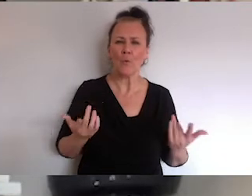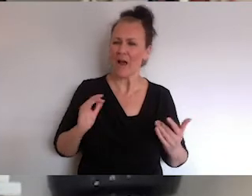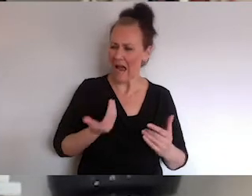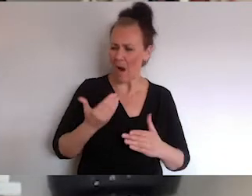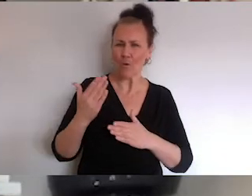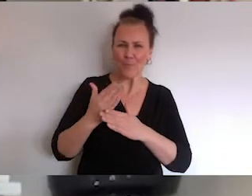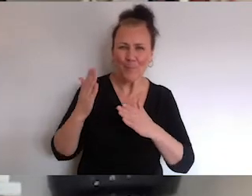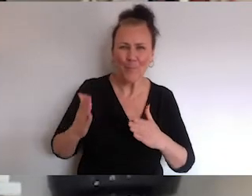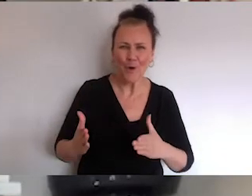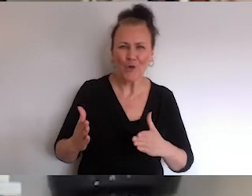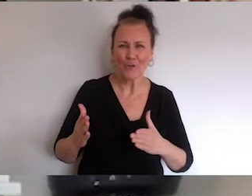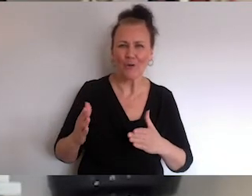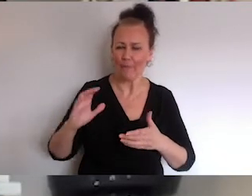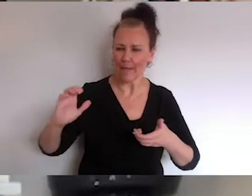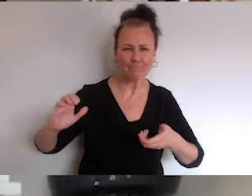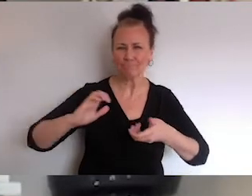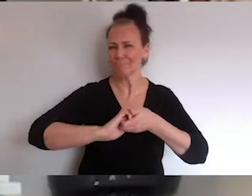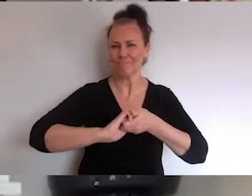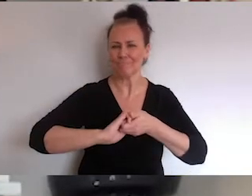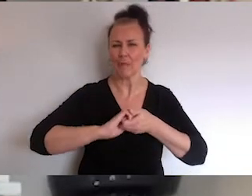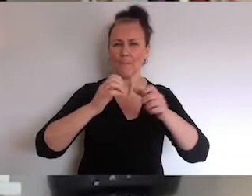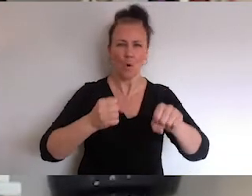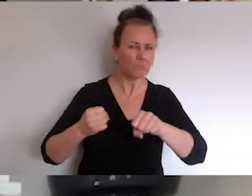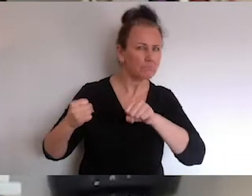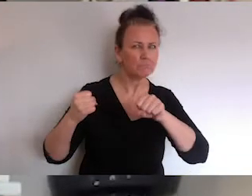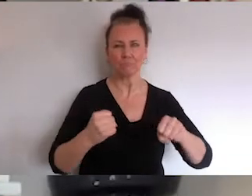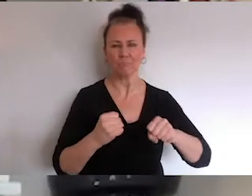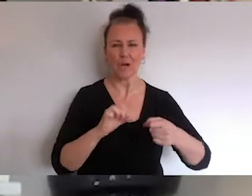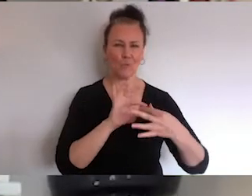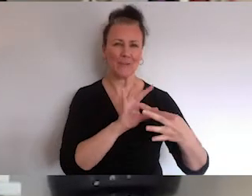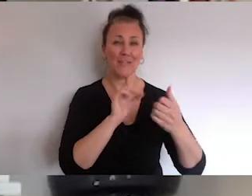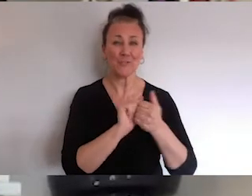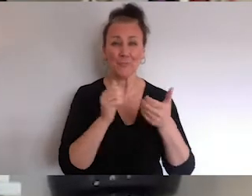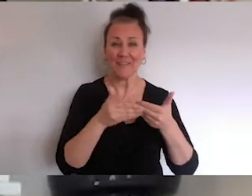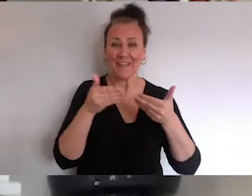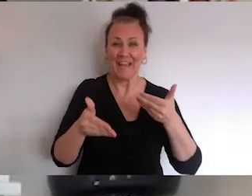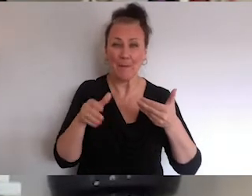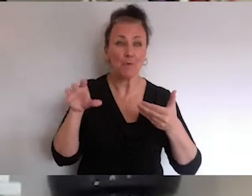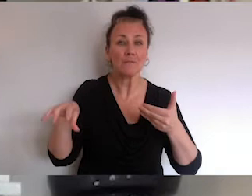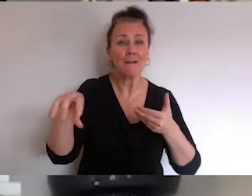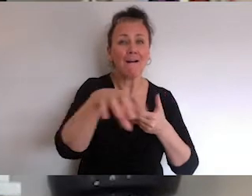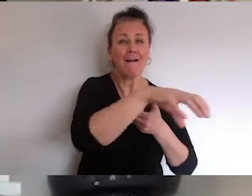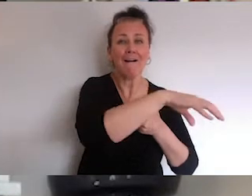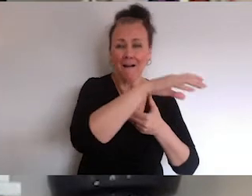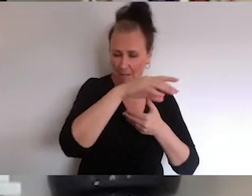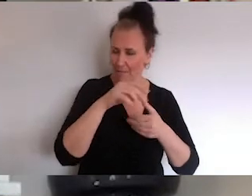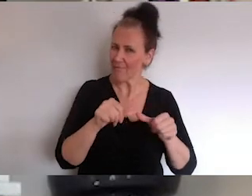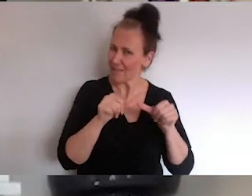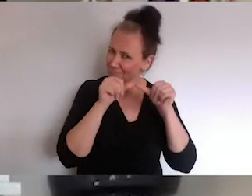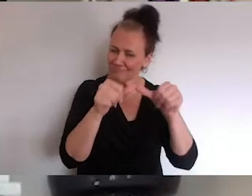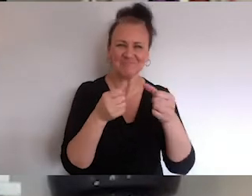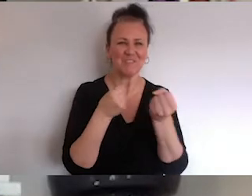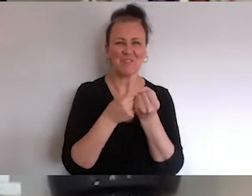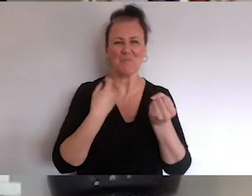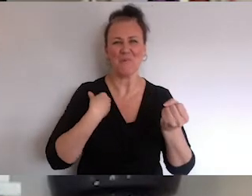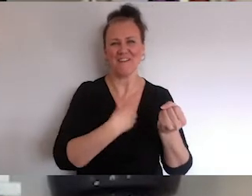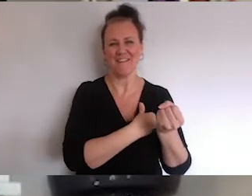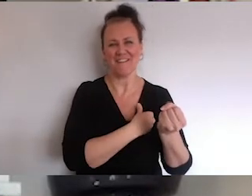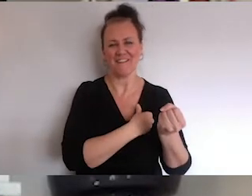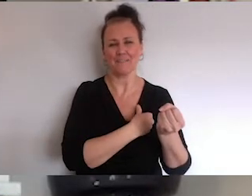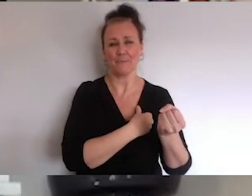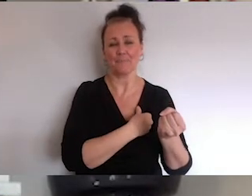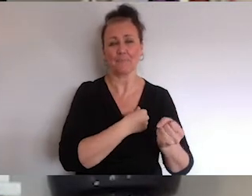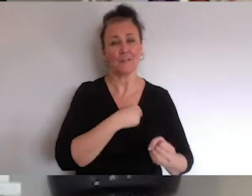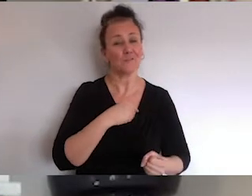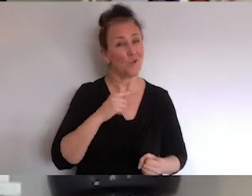friendship that has strengthened our ties with all of our neighbors over the years continues to sustain us now. So it is